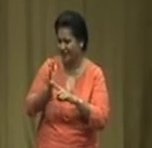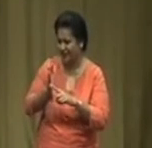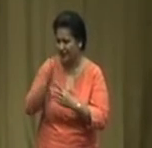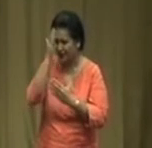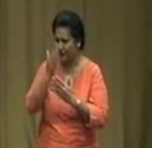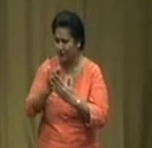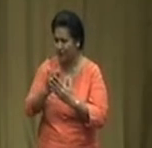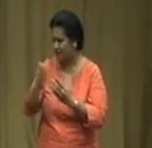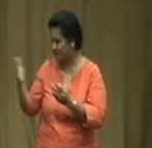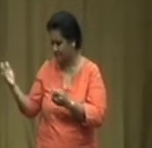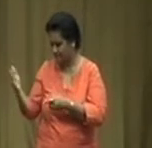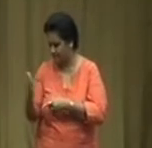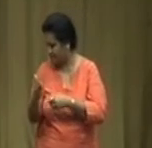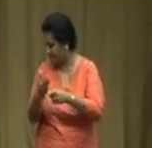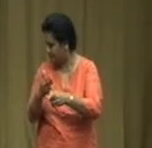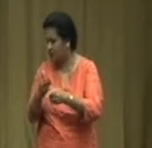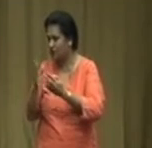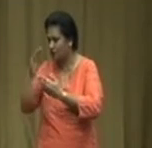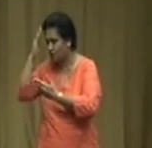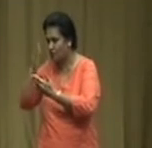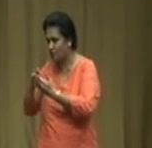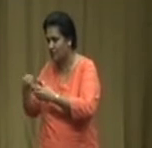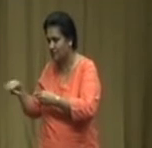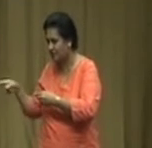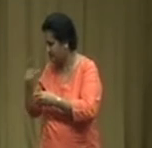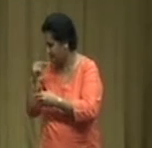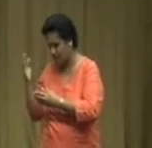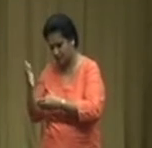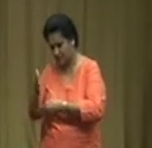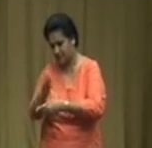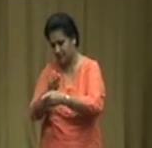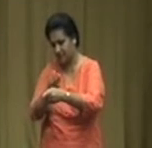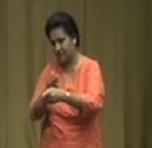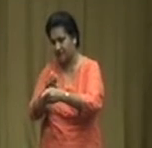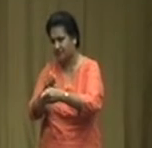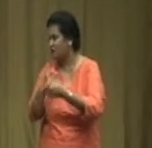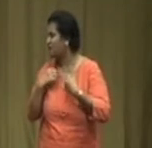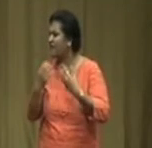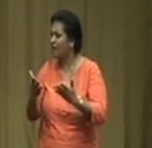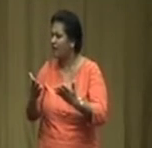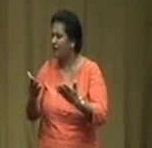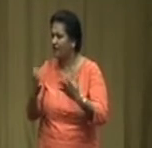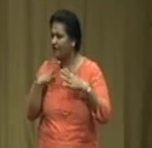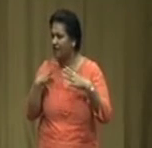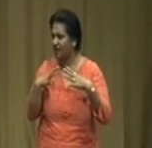students to those resources as additional resources to support your courses because they're available at no cost.